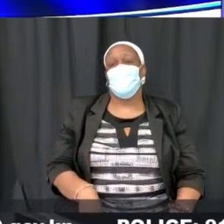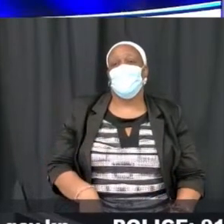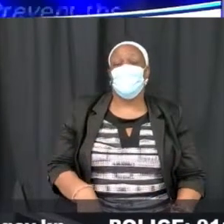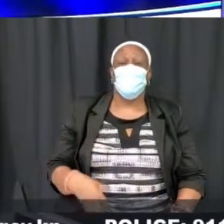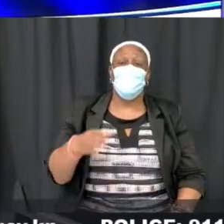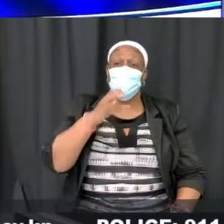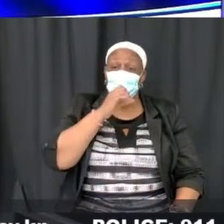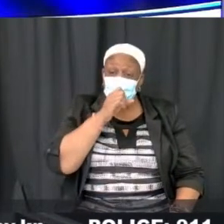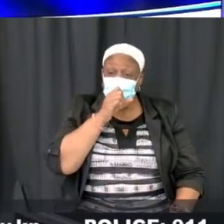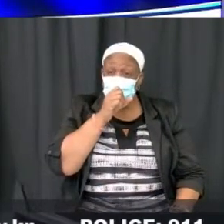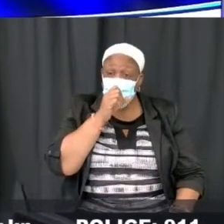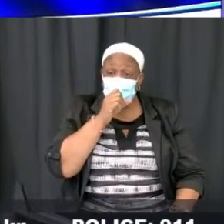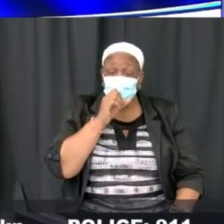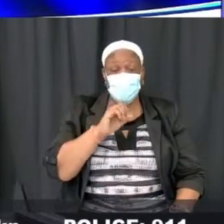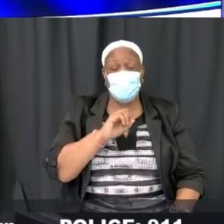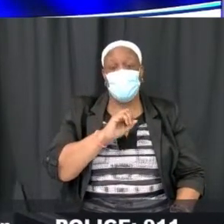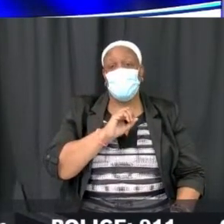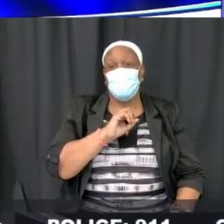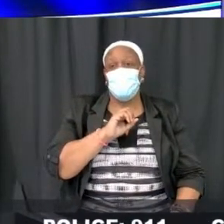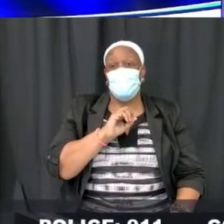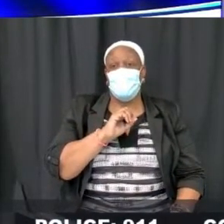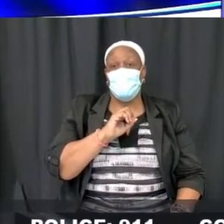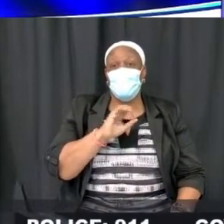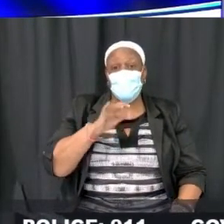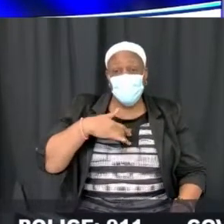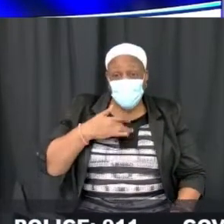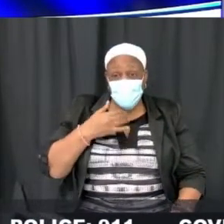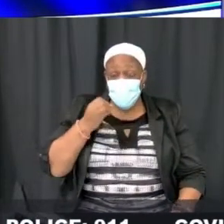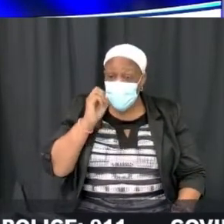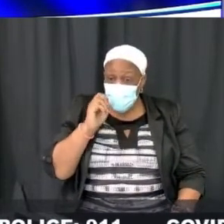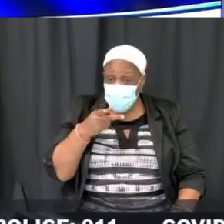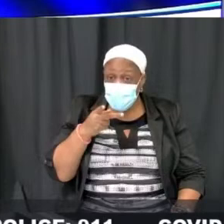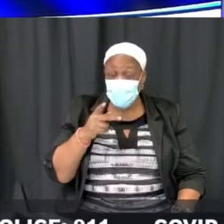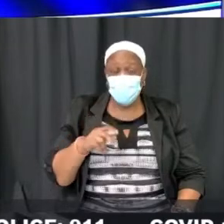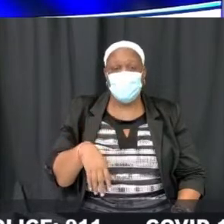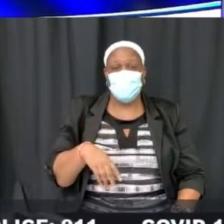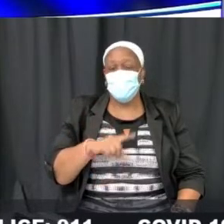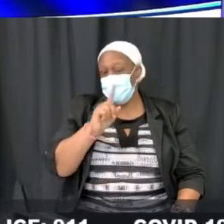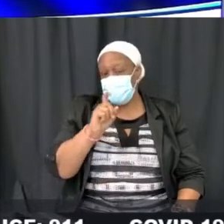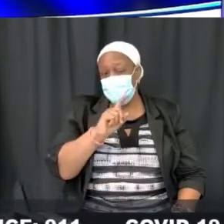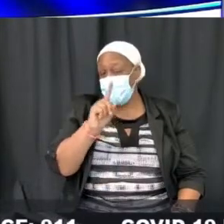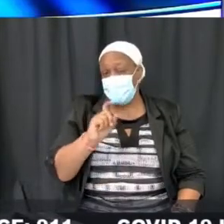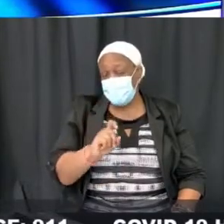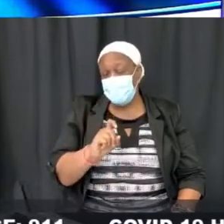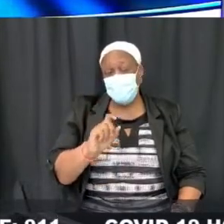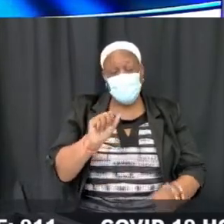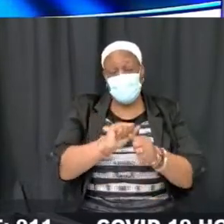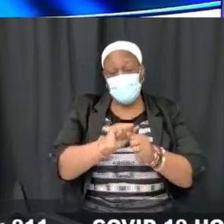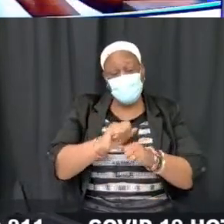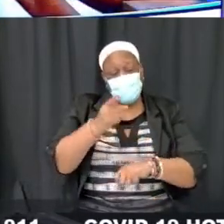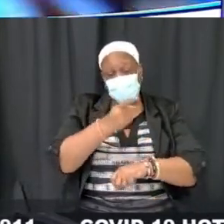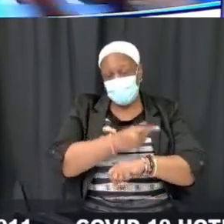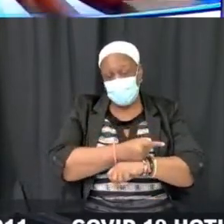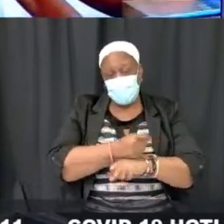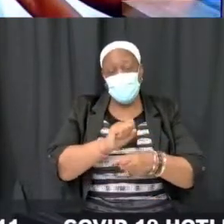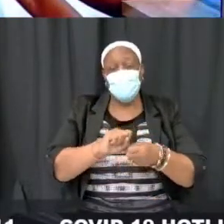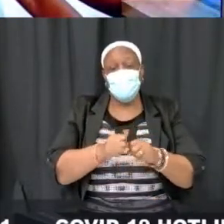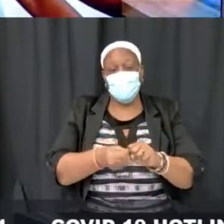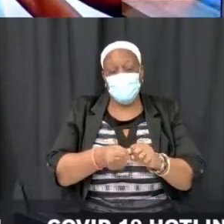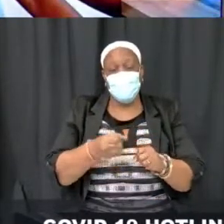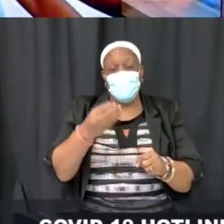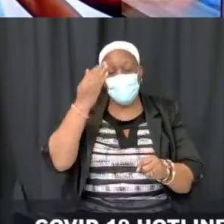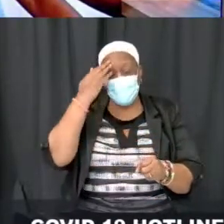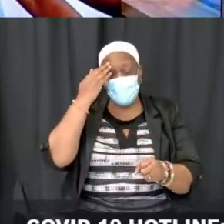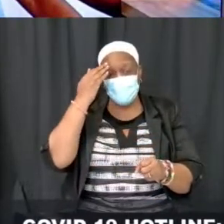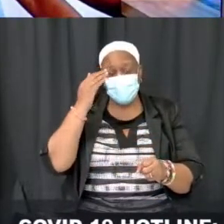basis. They make sure they have all the pertinent information about that individual, any underlying comorbidities,